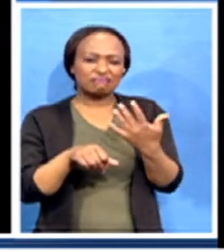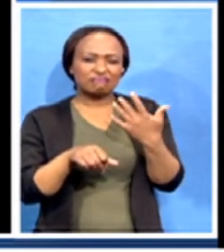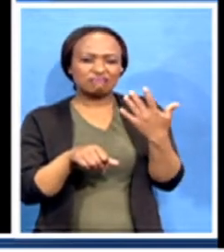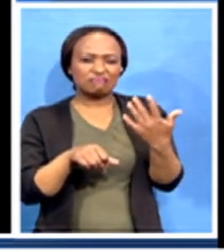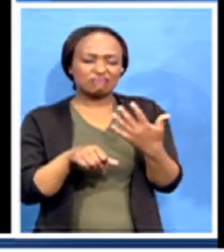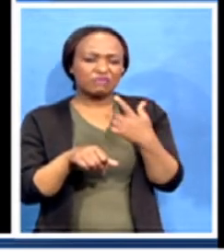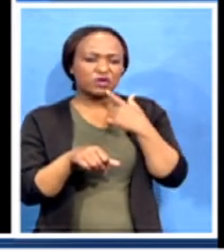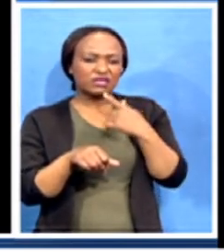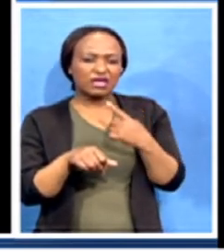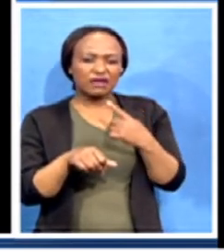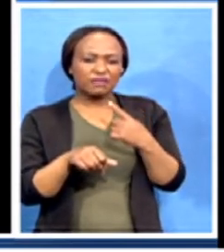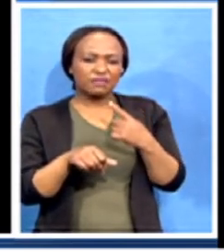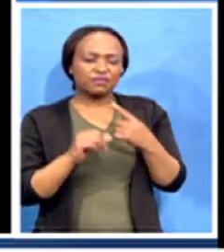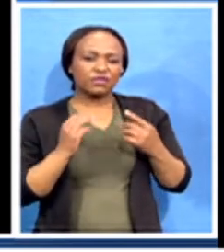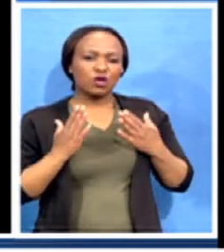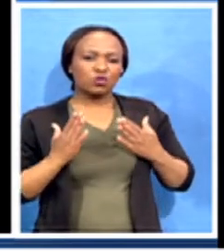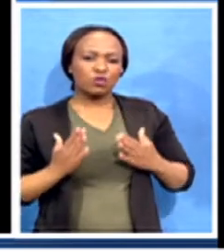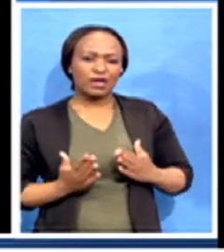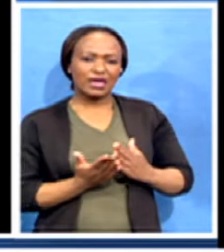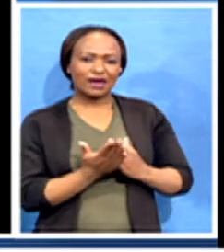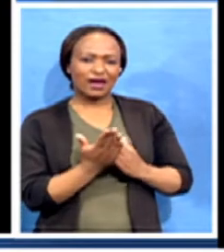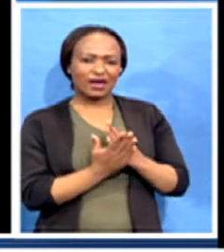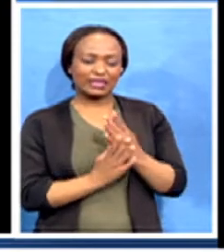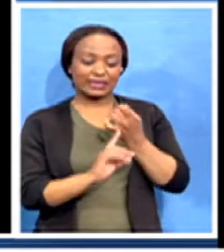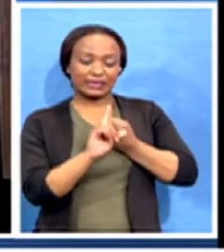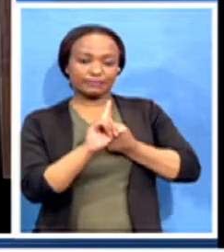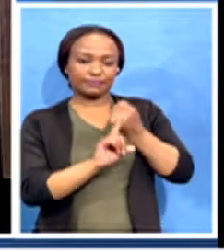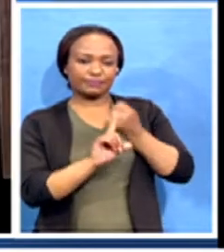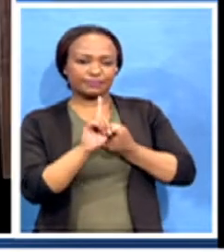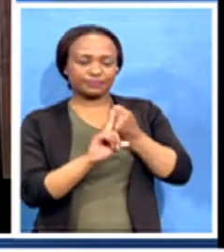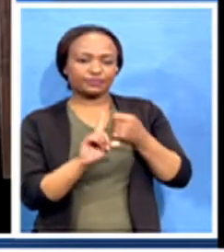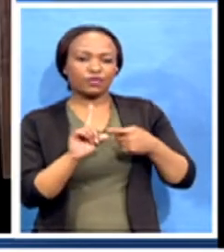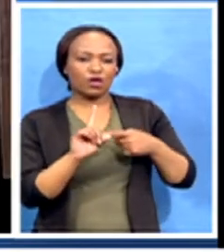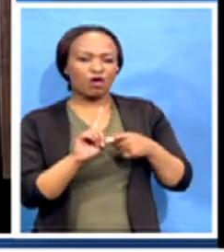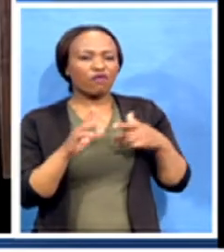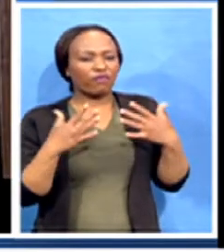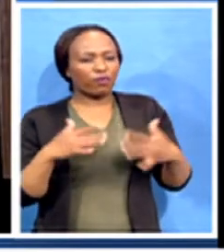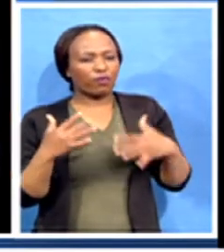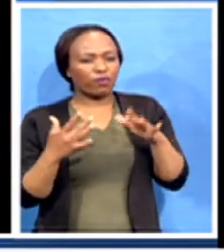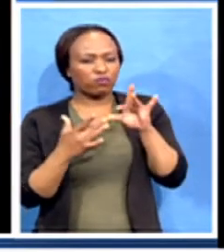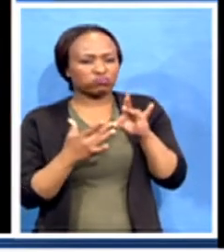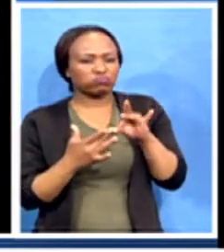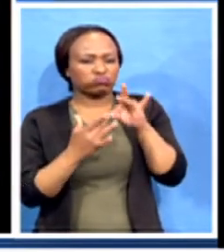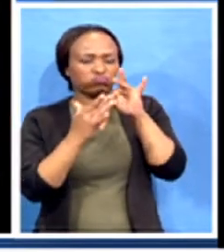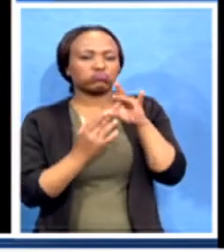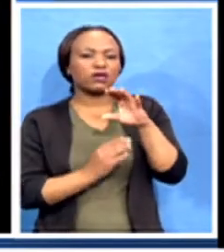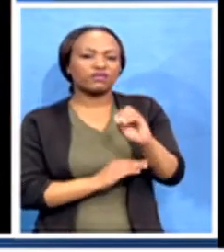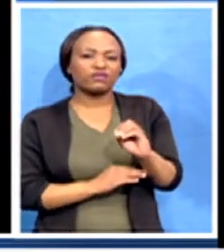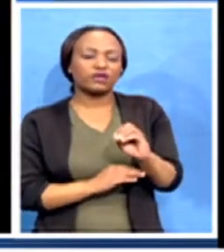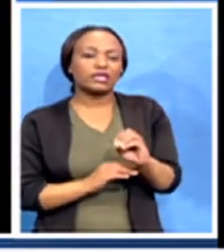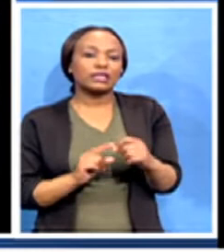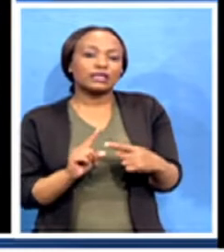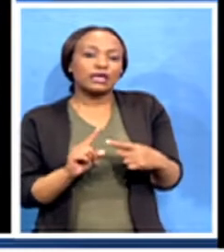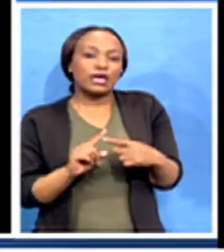human rights activist of the kind, a pillar